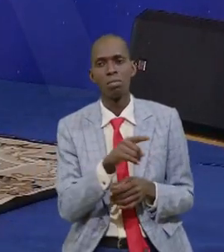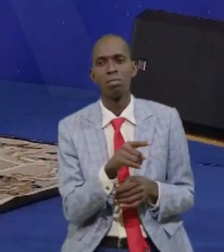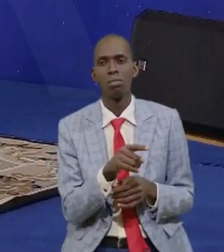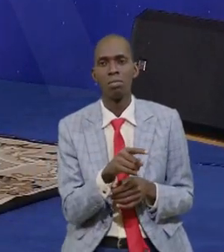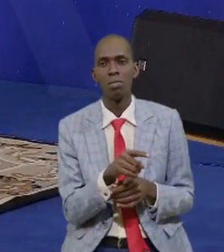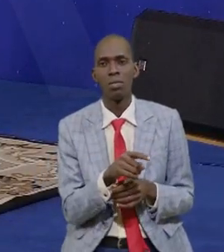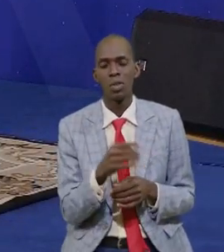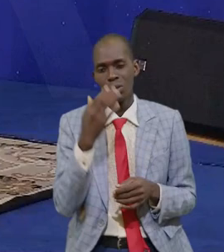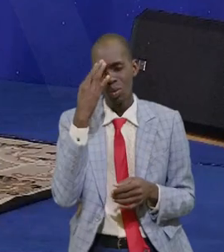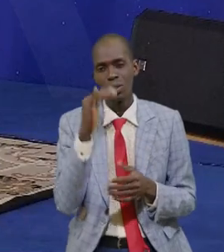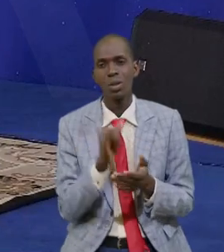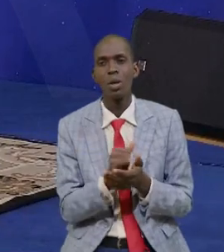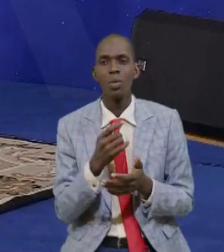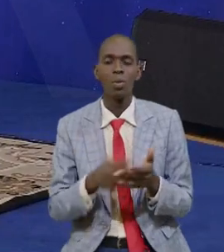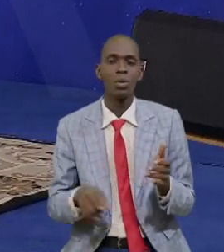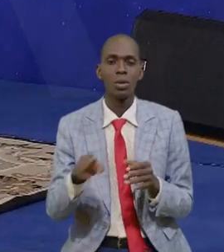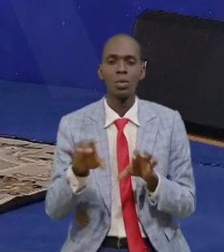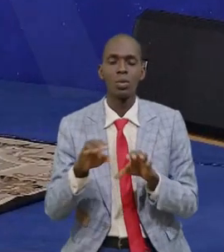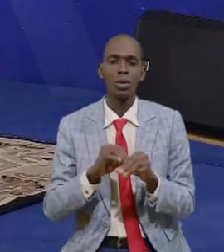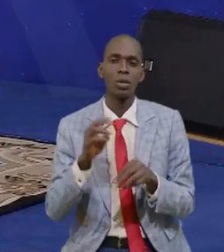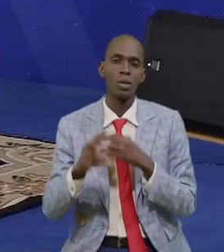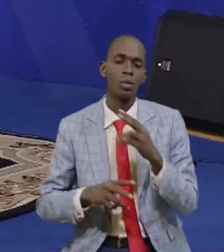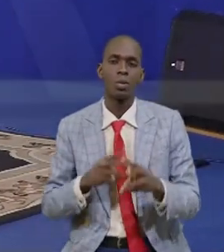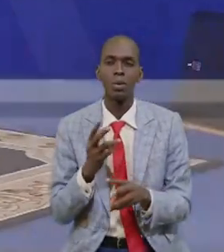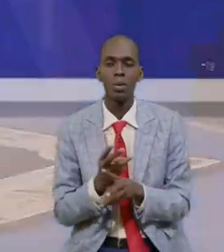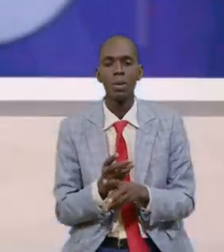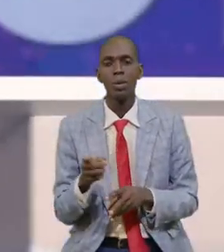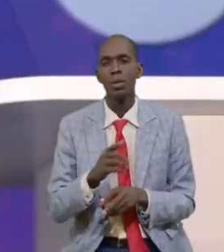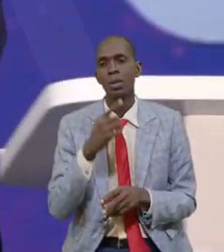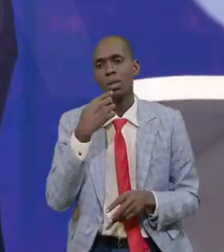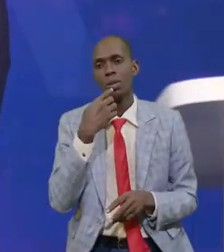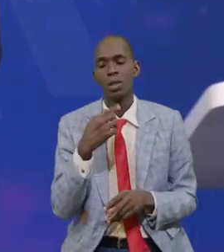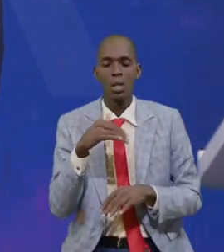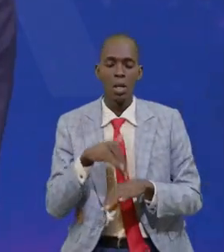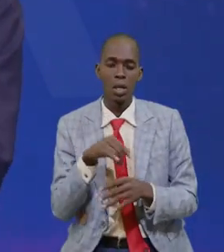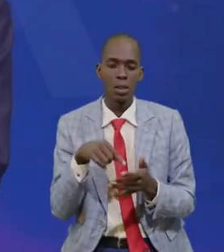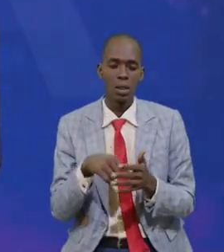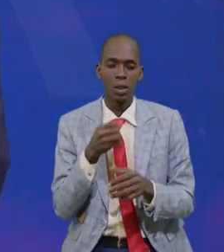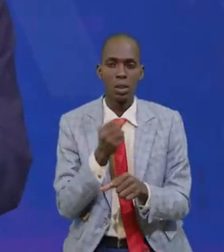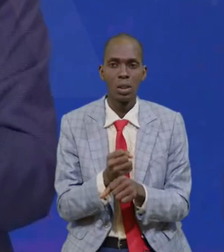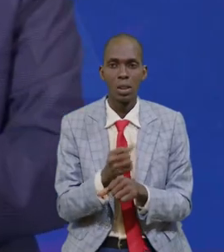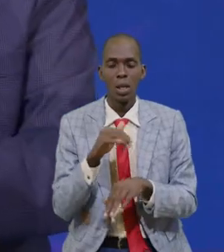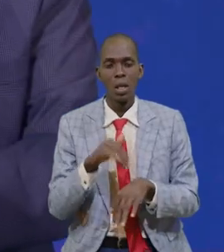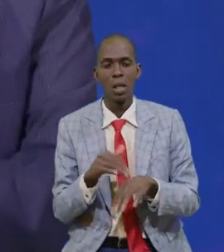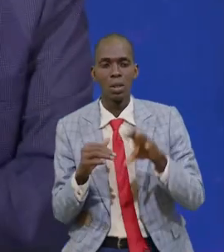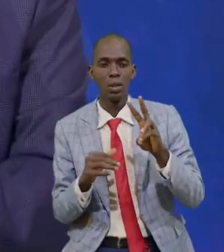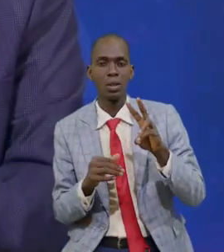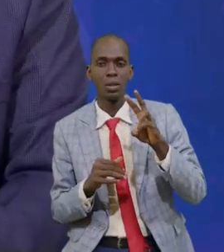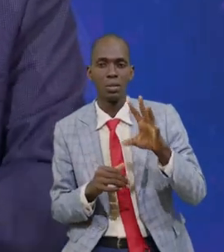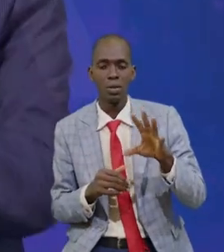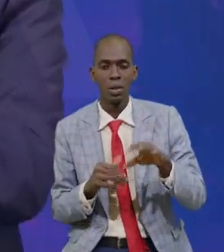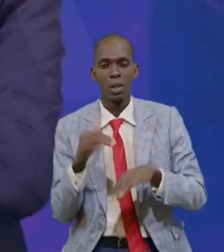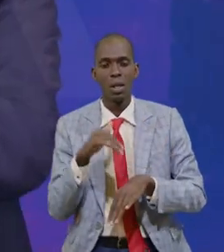what they do in the world. You know, they say that at this age, at 65, at